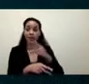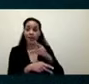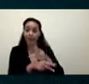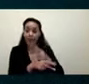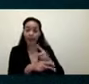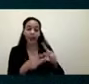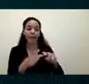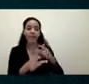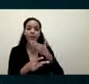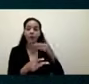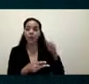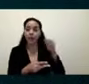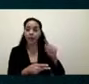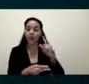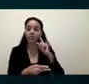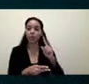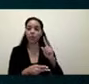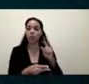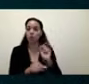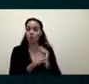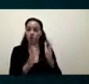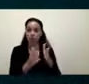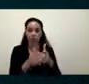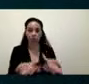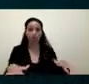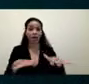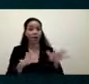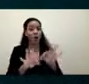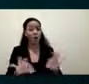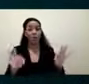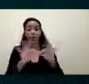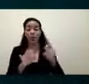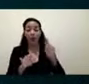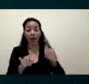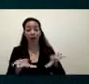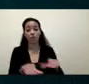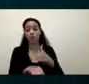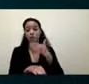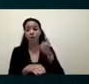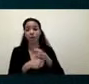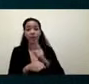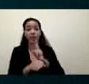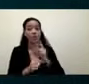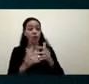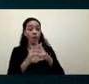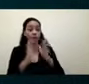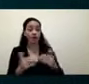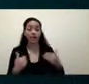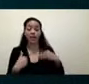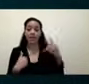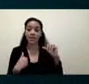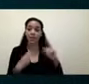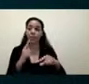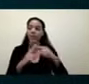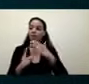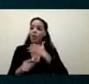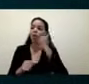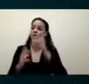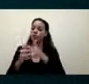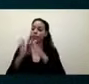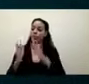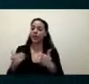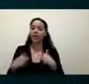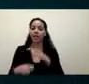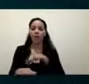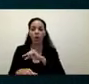our economy. We have to do better to make sure that Americans with disabilities and older Americans have quality long-term